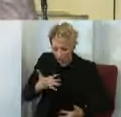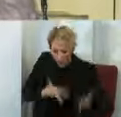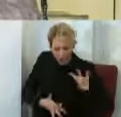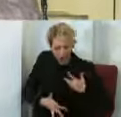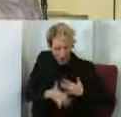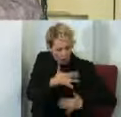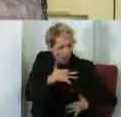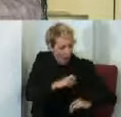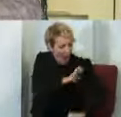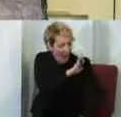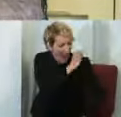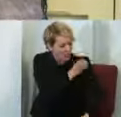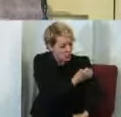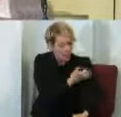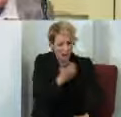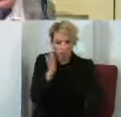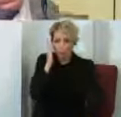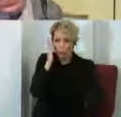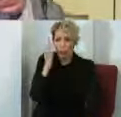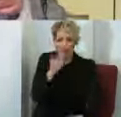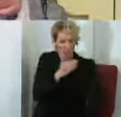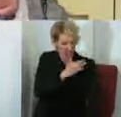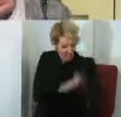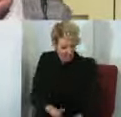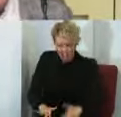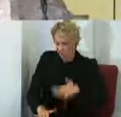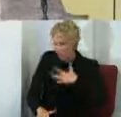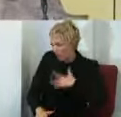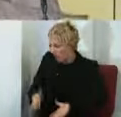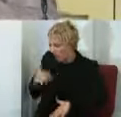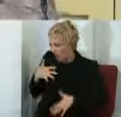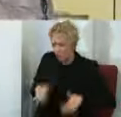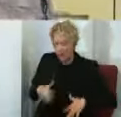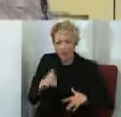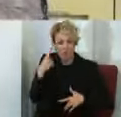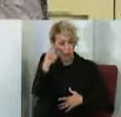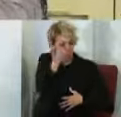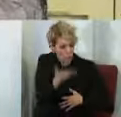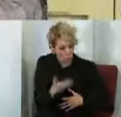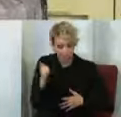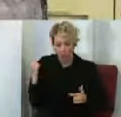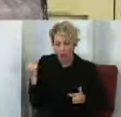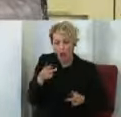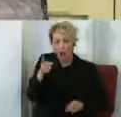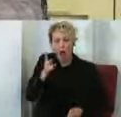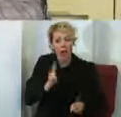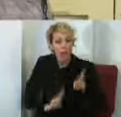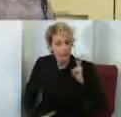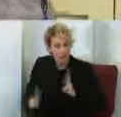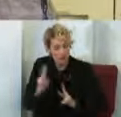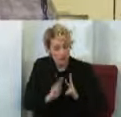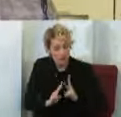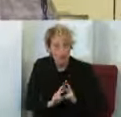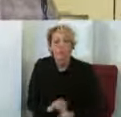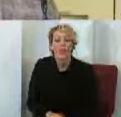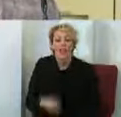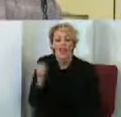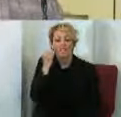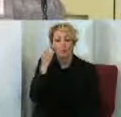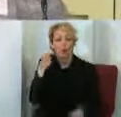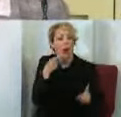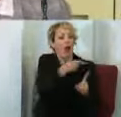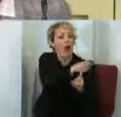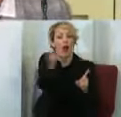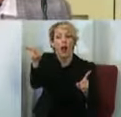is for you. It will be shed for you and for all men, so that your sins may be forgiven, and so that when you miss the mark, you know